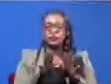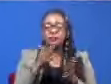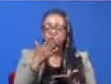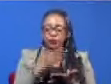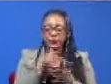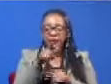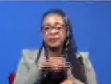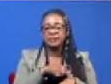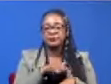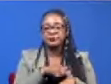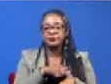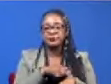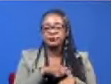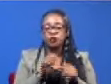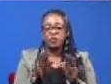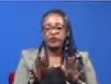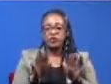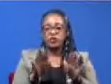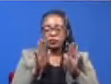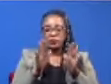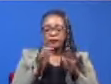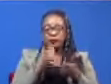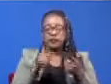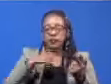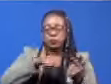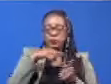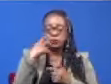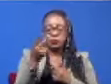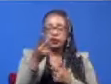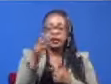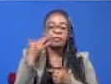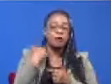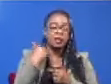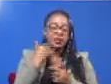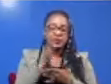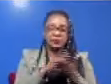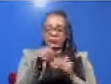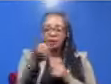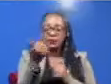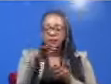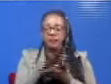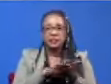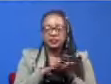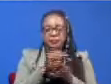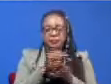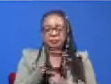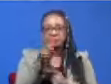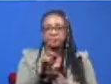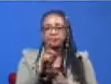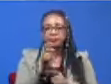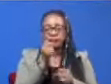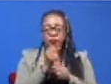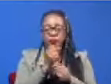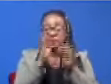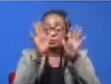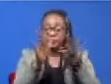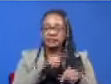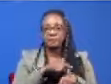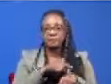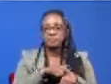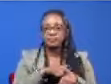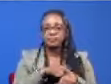stopped at this time to avoid what we saw in Murang'a and some other places? During the campaign